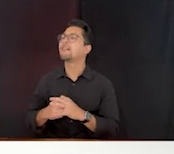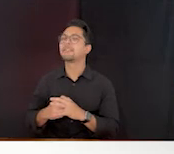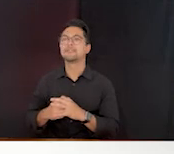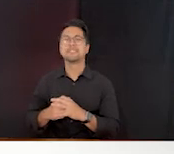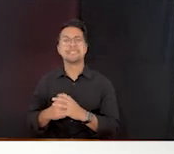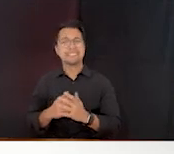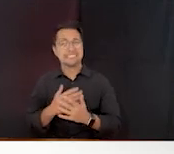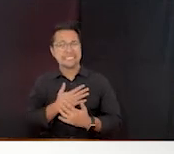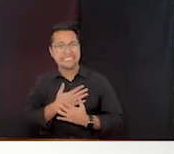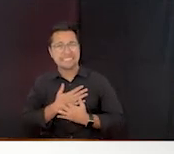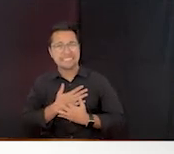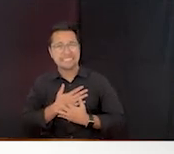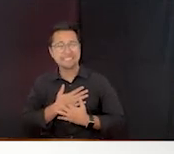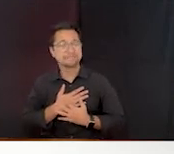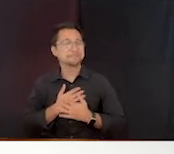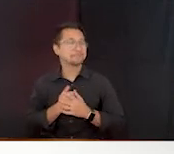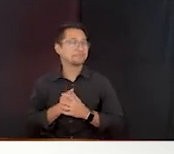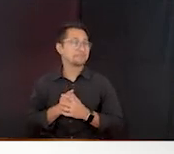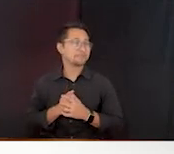Oh no.